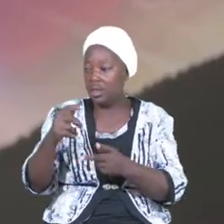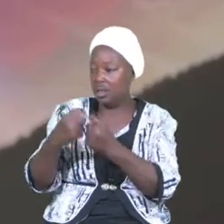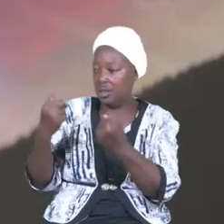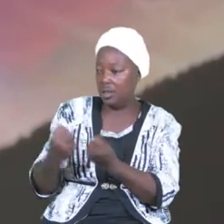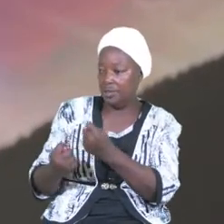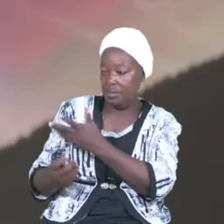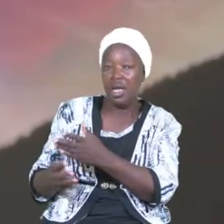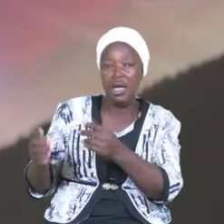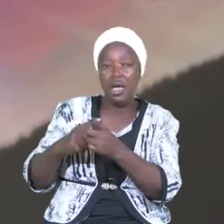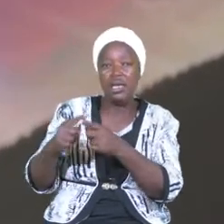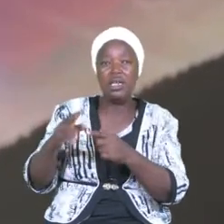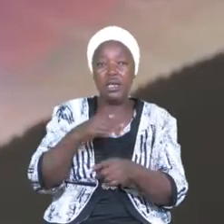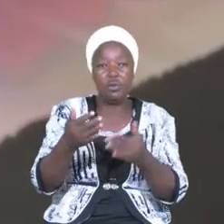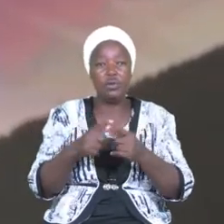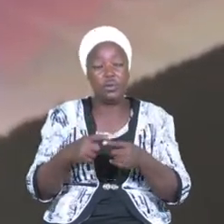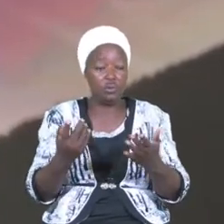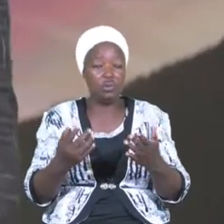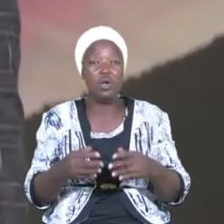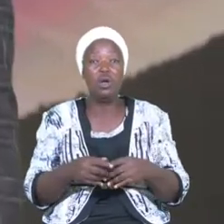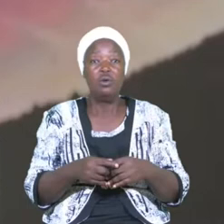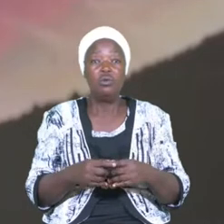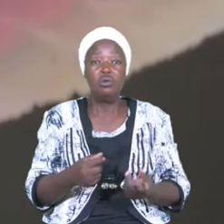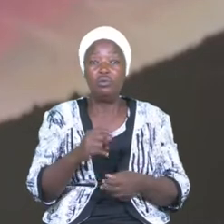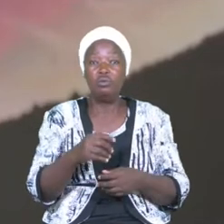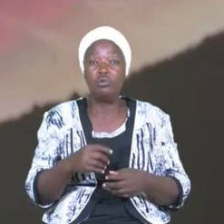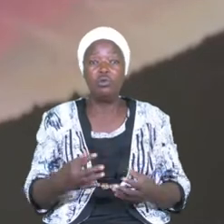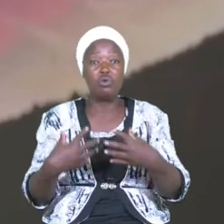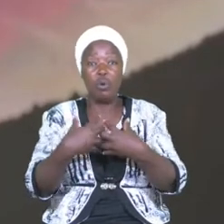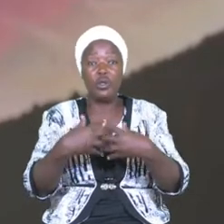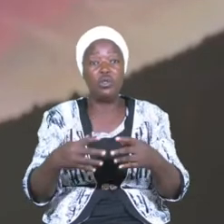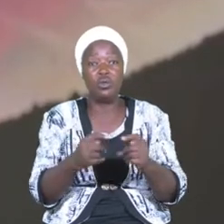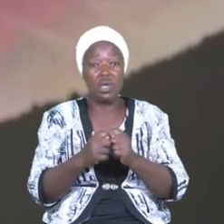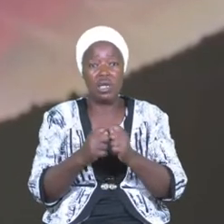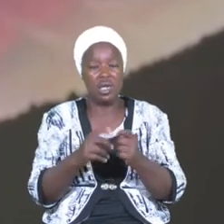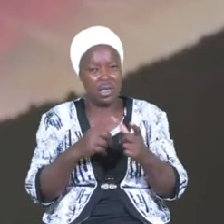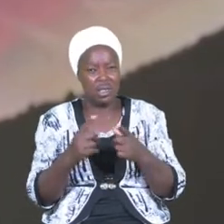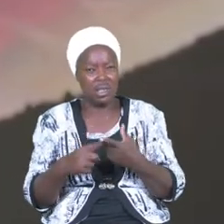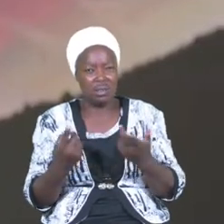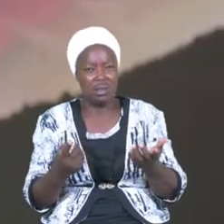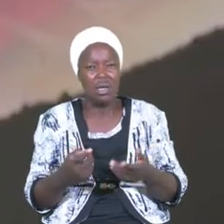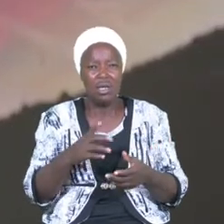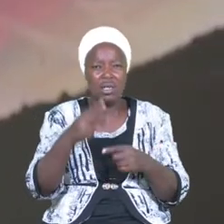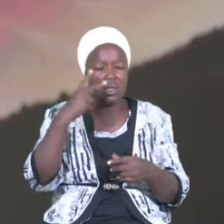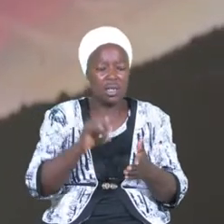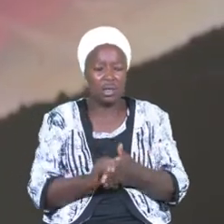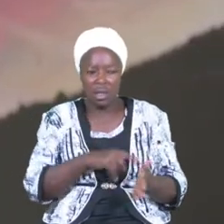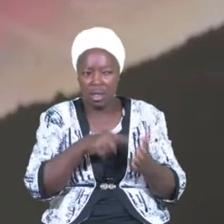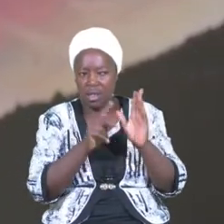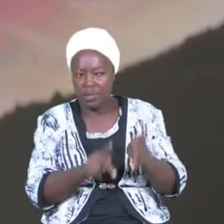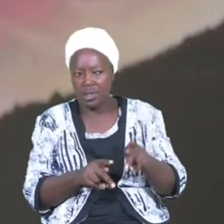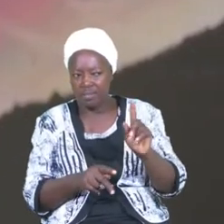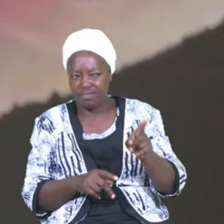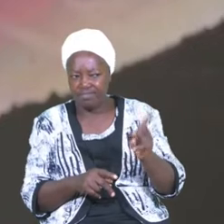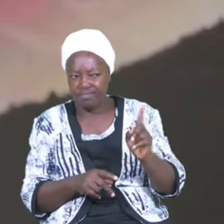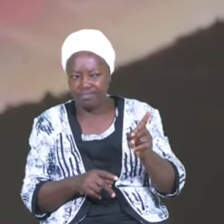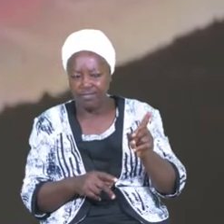going to play, and this other team, they see that this fellow, one of the members of